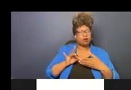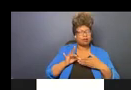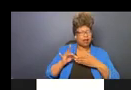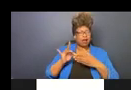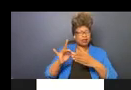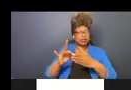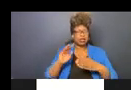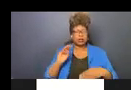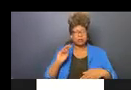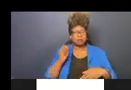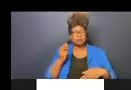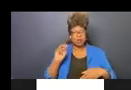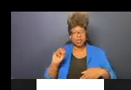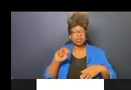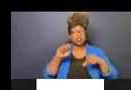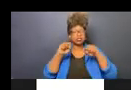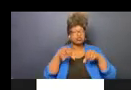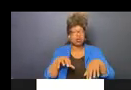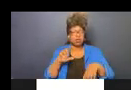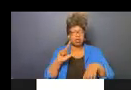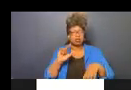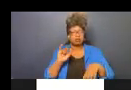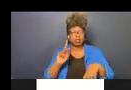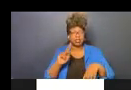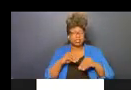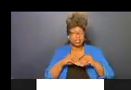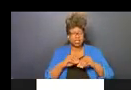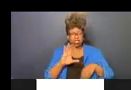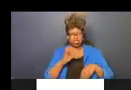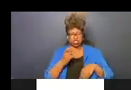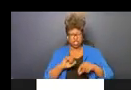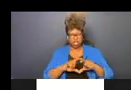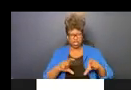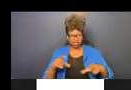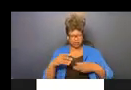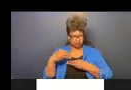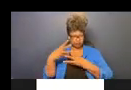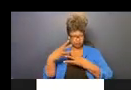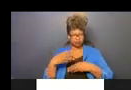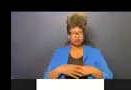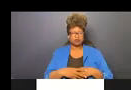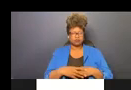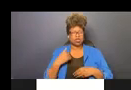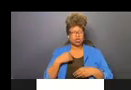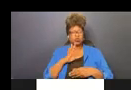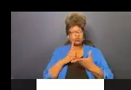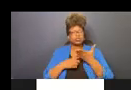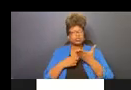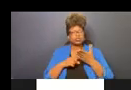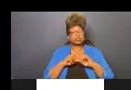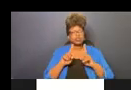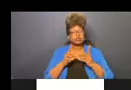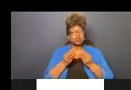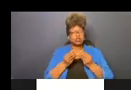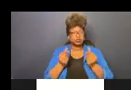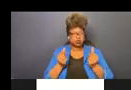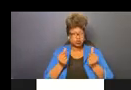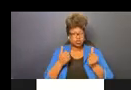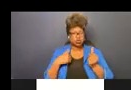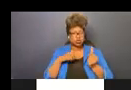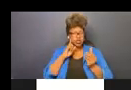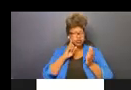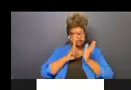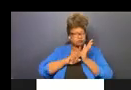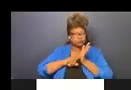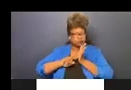to those in the chat. And right now we'll be talking about sort of different solutions that are being explored.